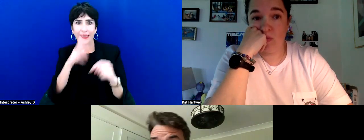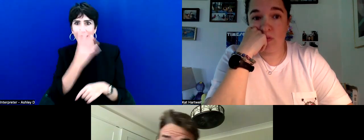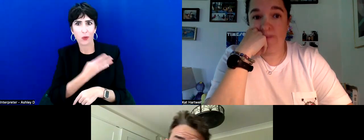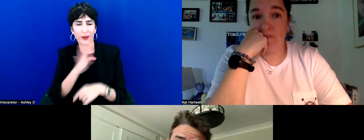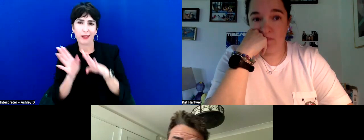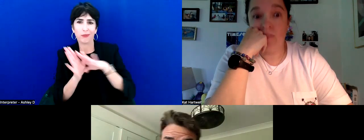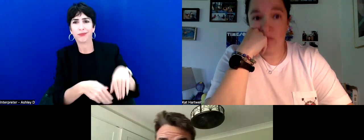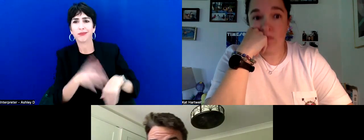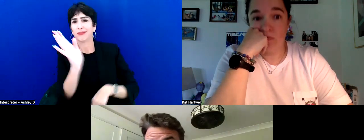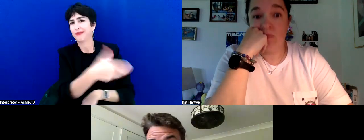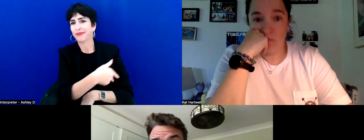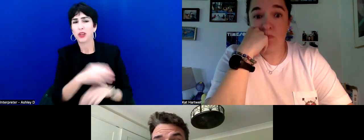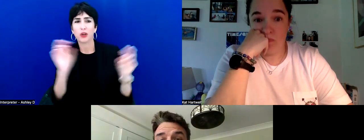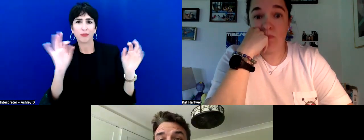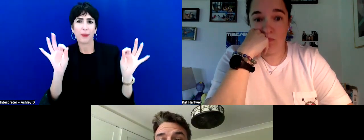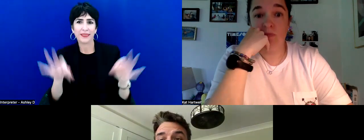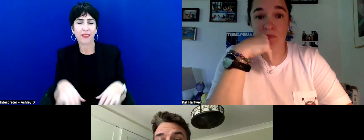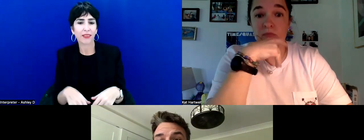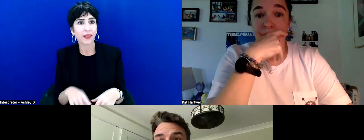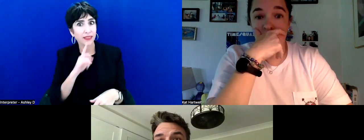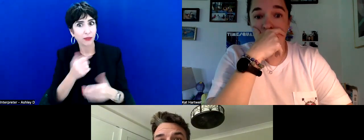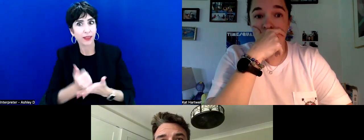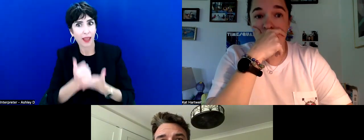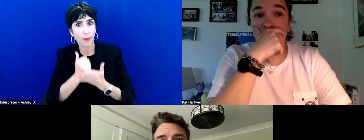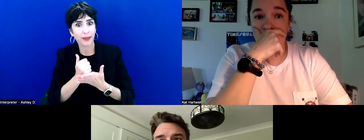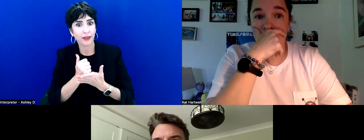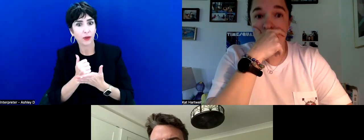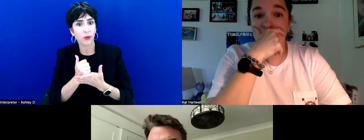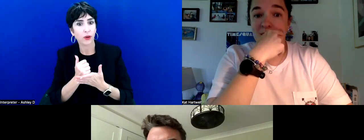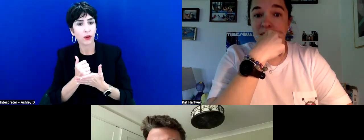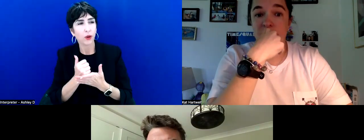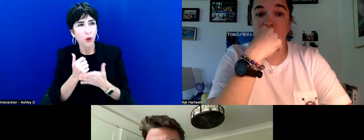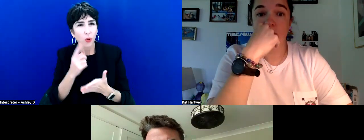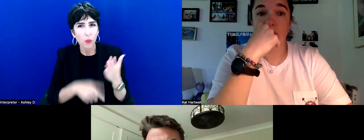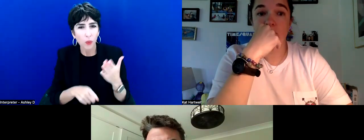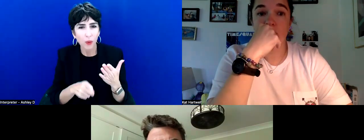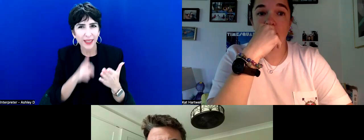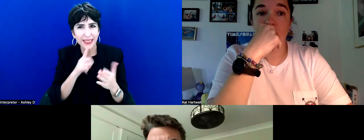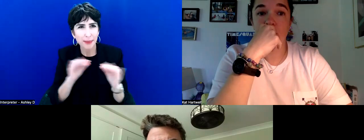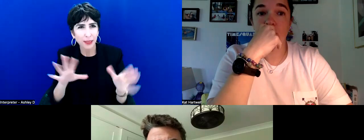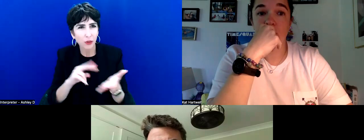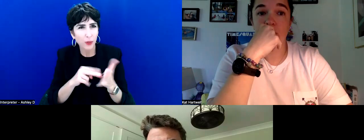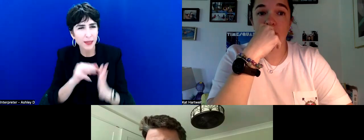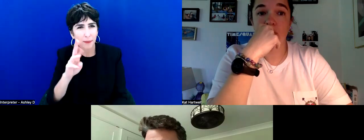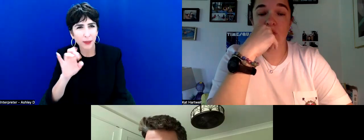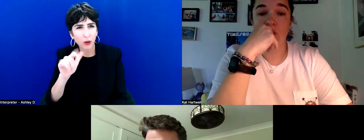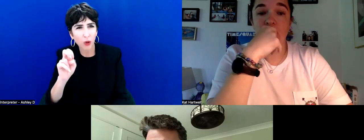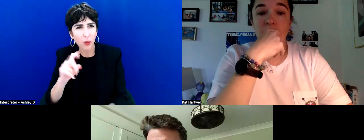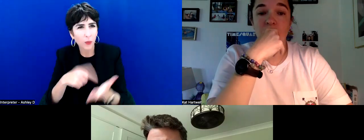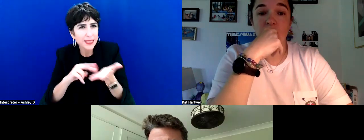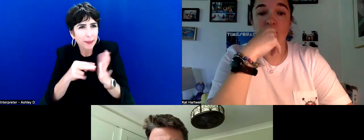can't just be like, oh, no big deal. That really helped me go, what is a miracle? Like, what is it? You